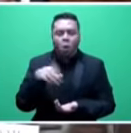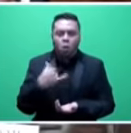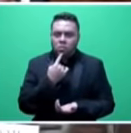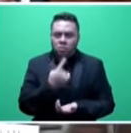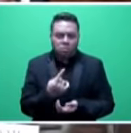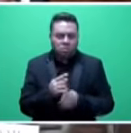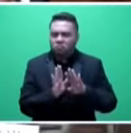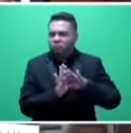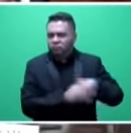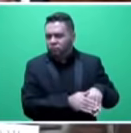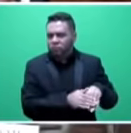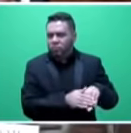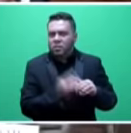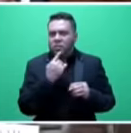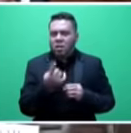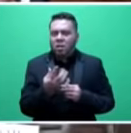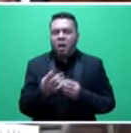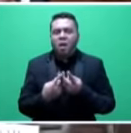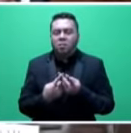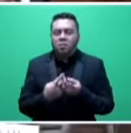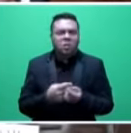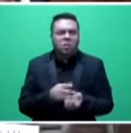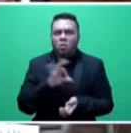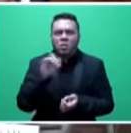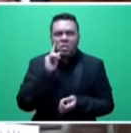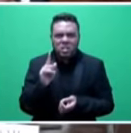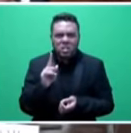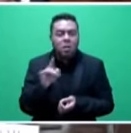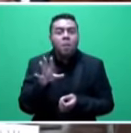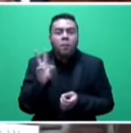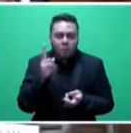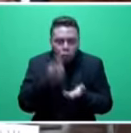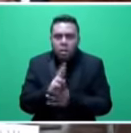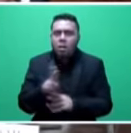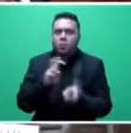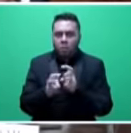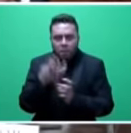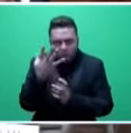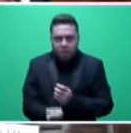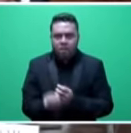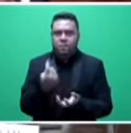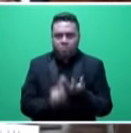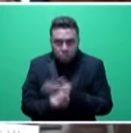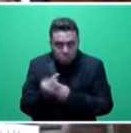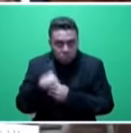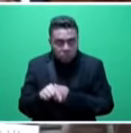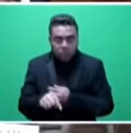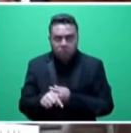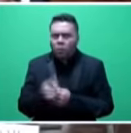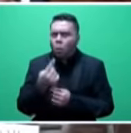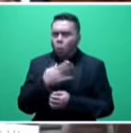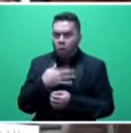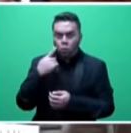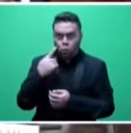often ridicules others, but fails to see the problems that exist. When we point out that our economy is